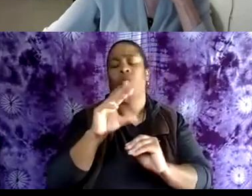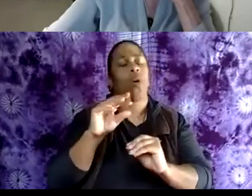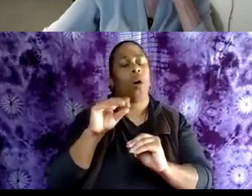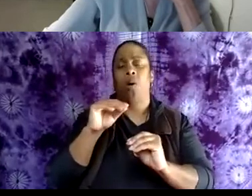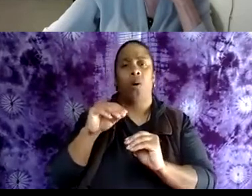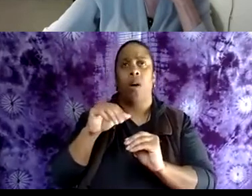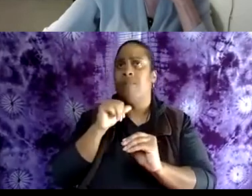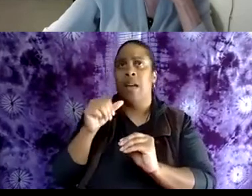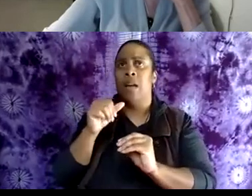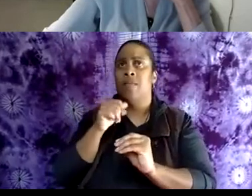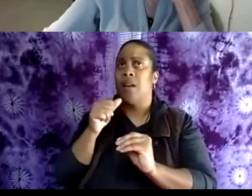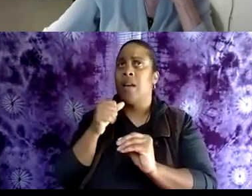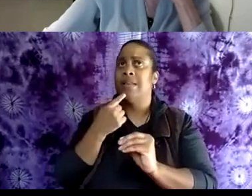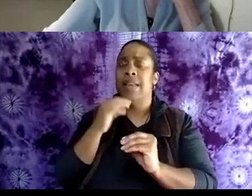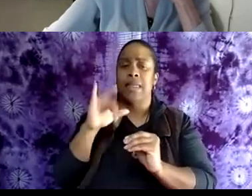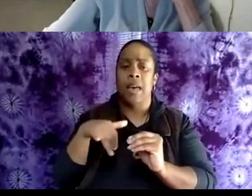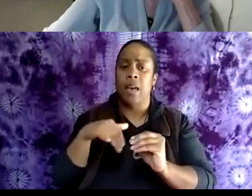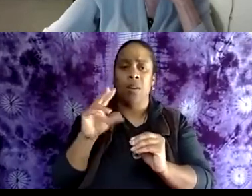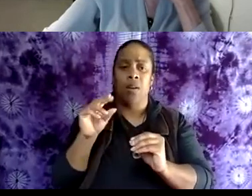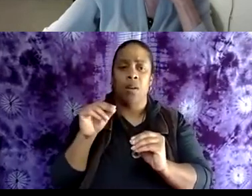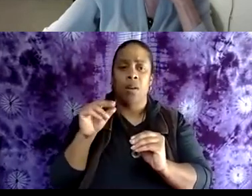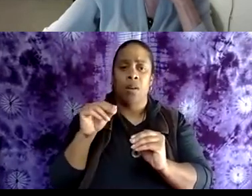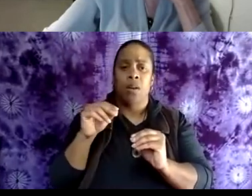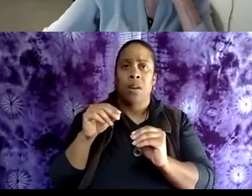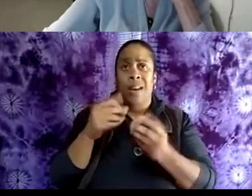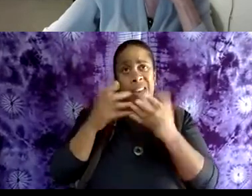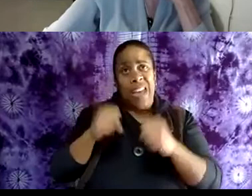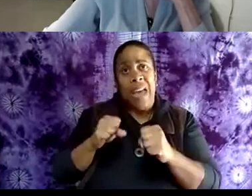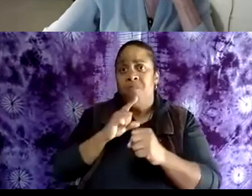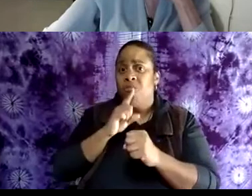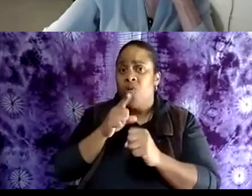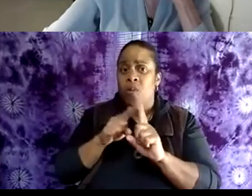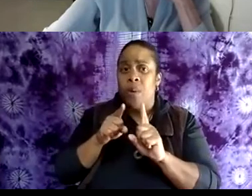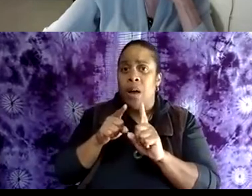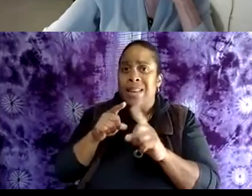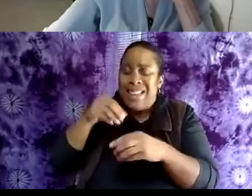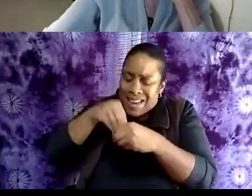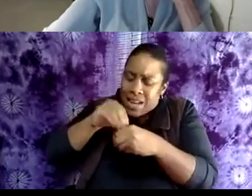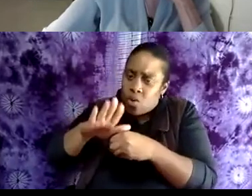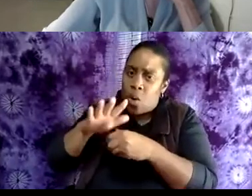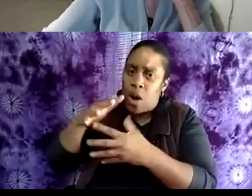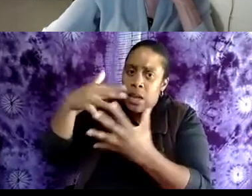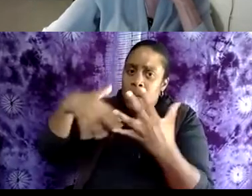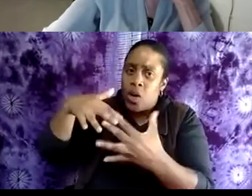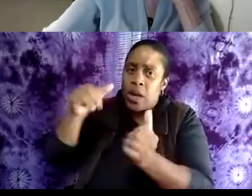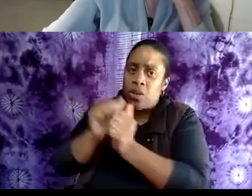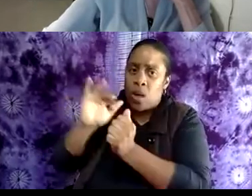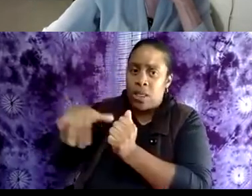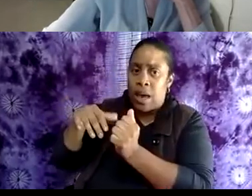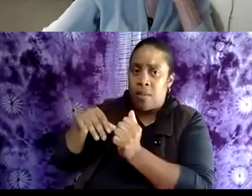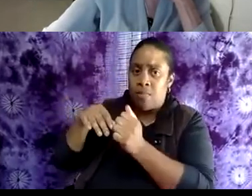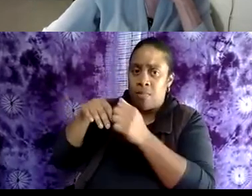could very well be true. And you have, in your interaction with this being, you have to suss that out. What I'm saying is that as soon as